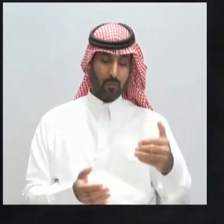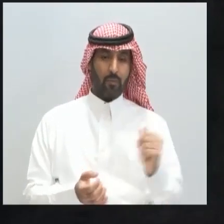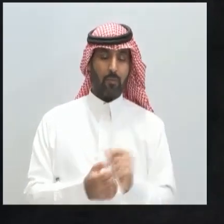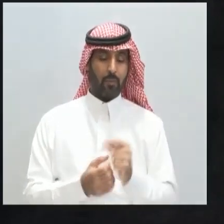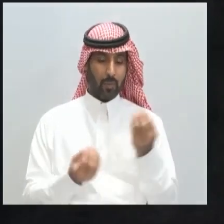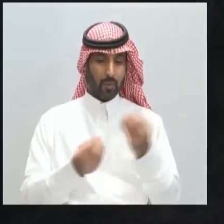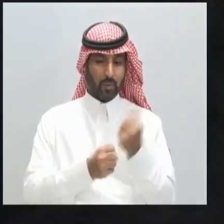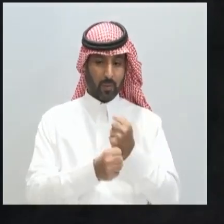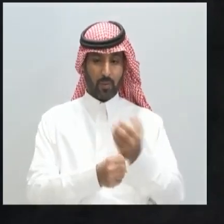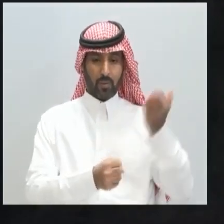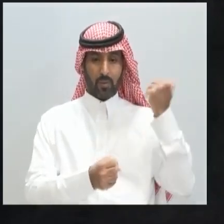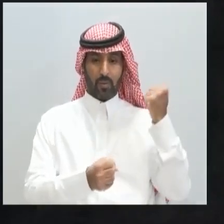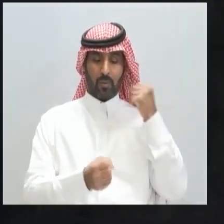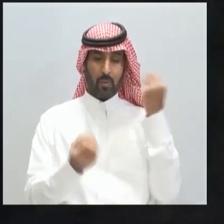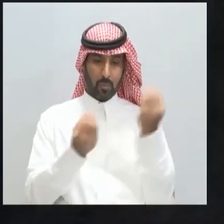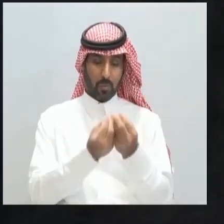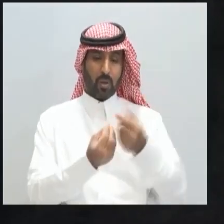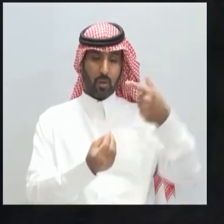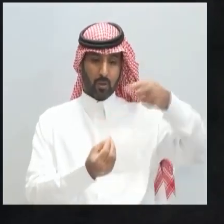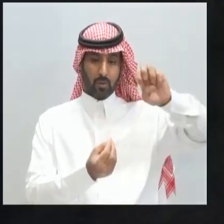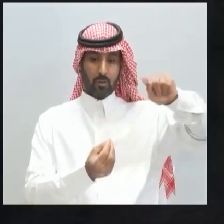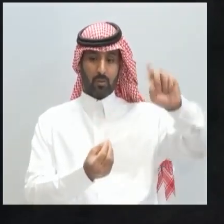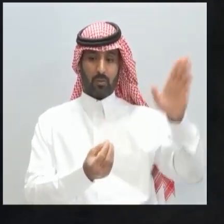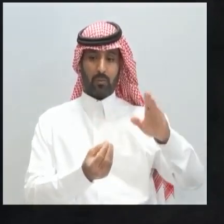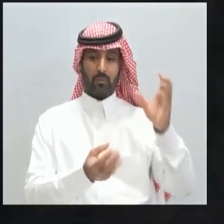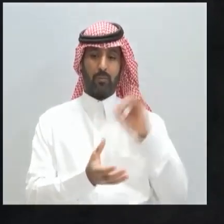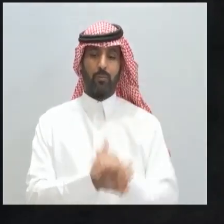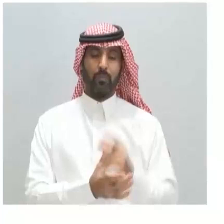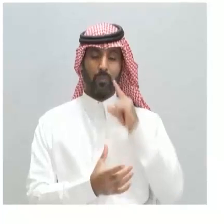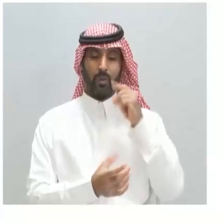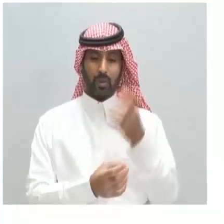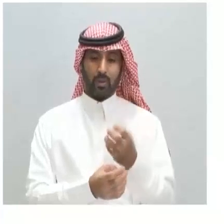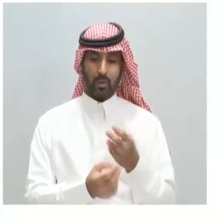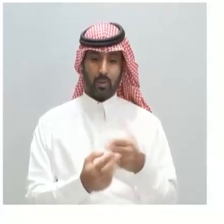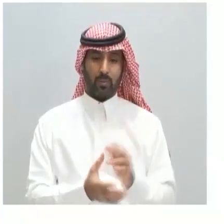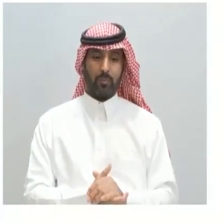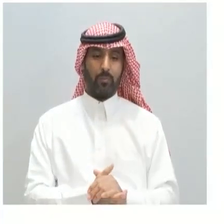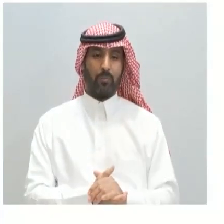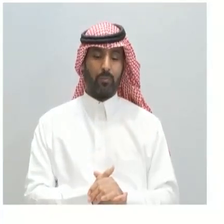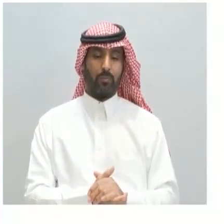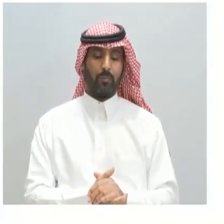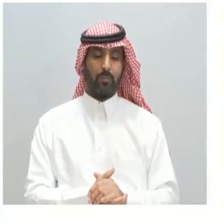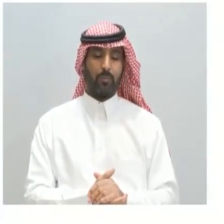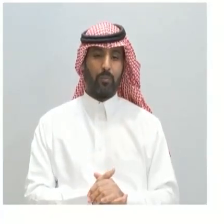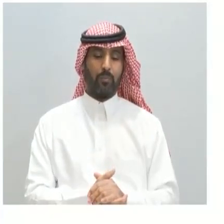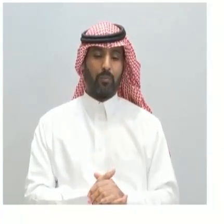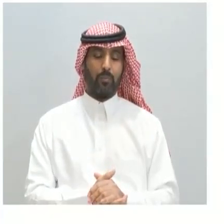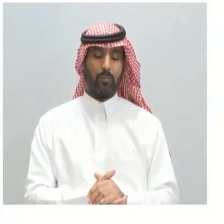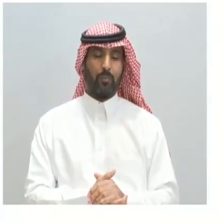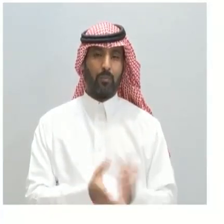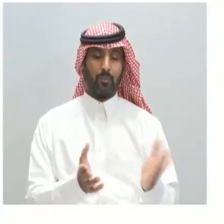some past participle that can fit after the word get.